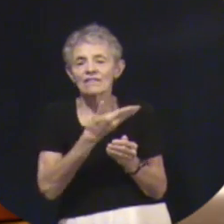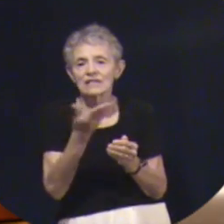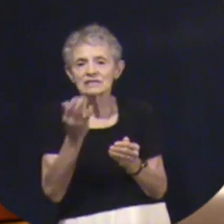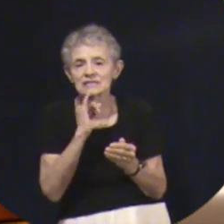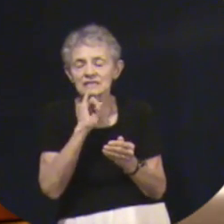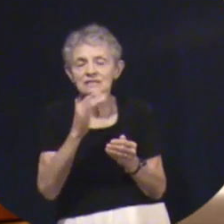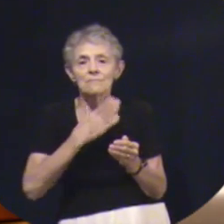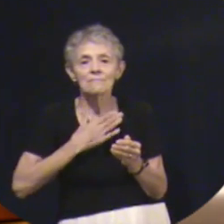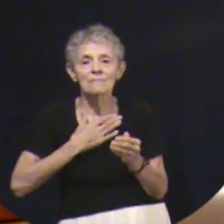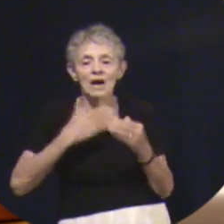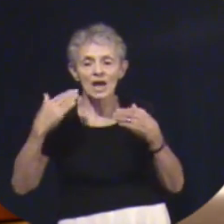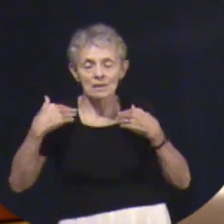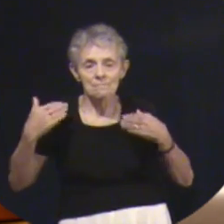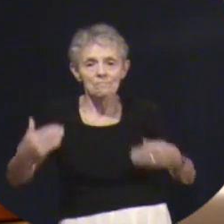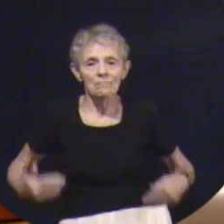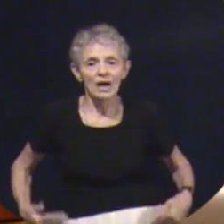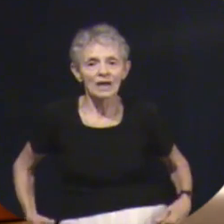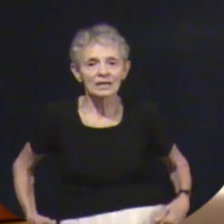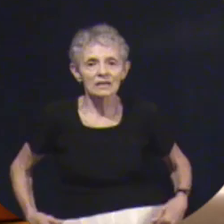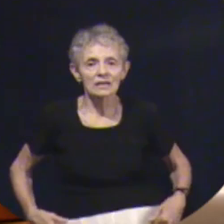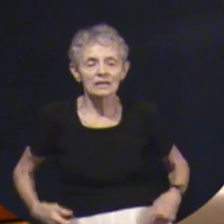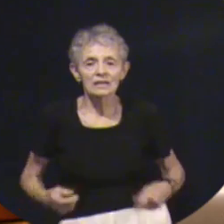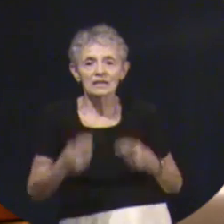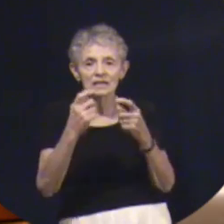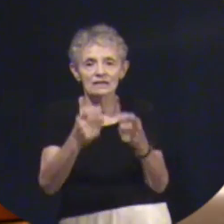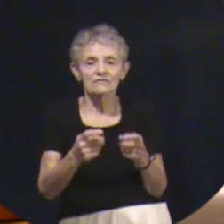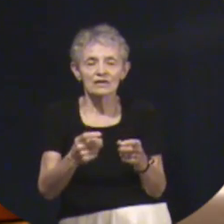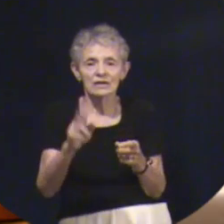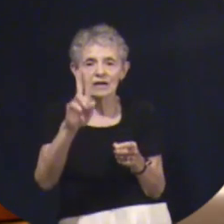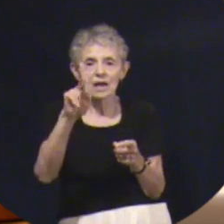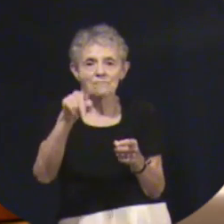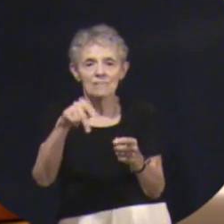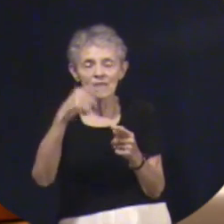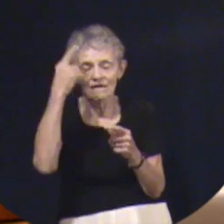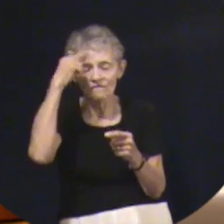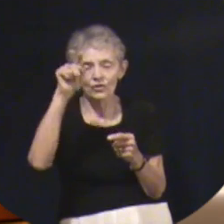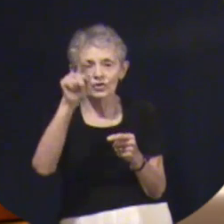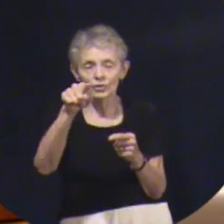my body, which will be given up for you."